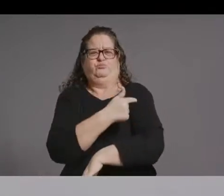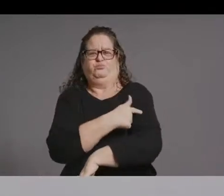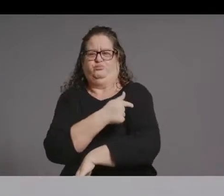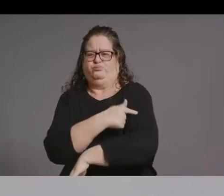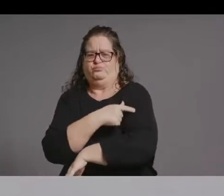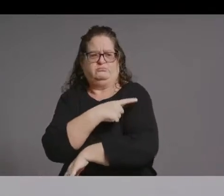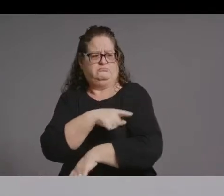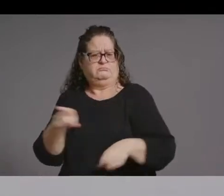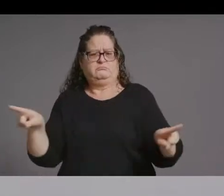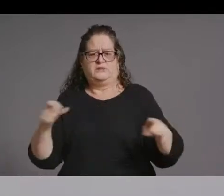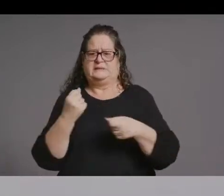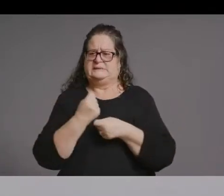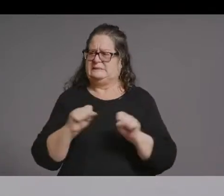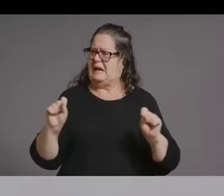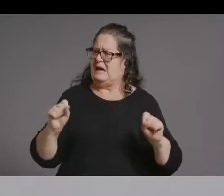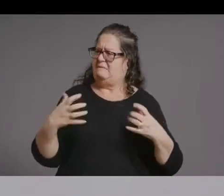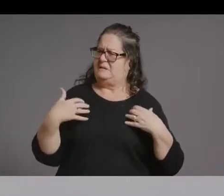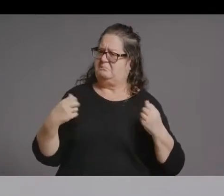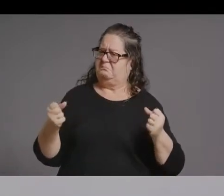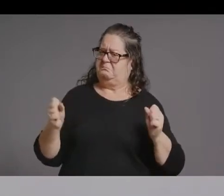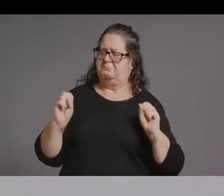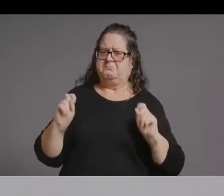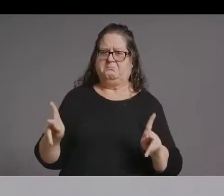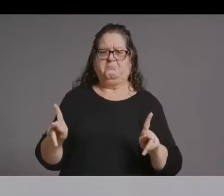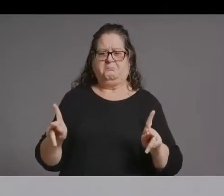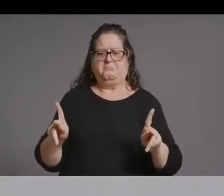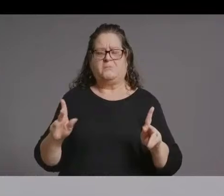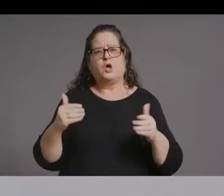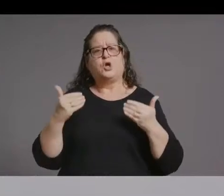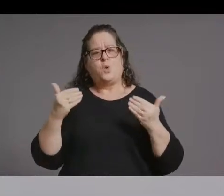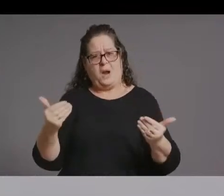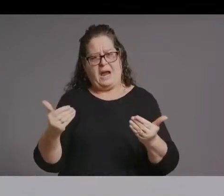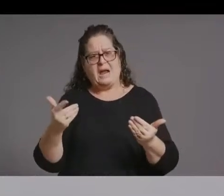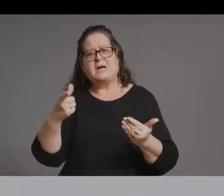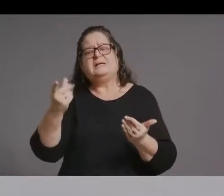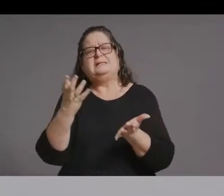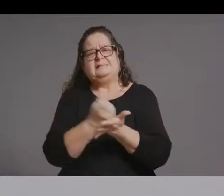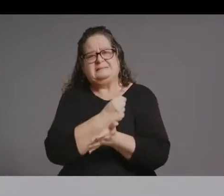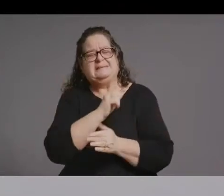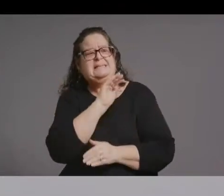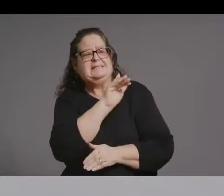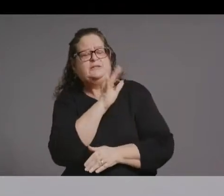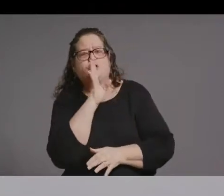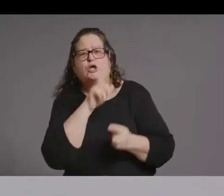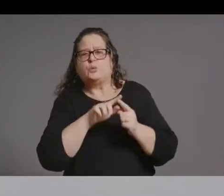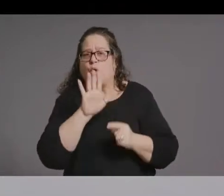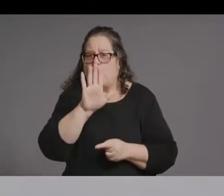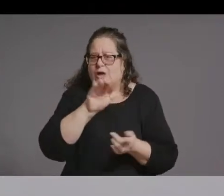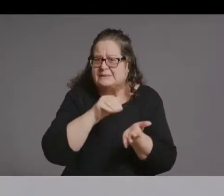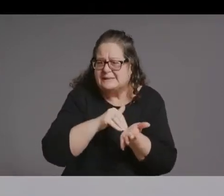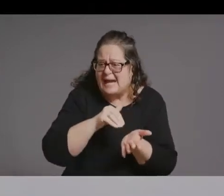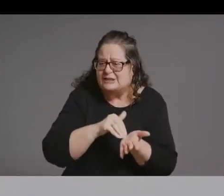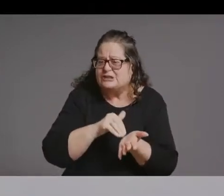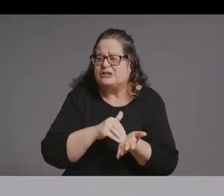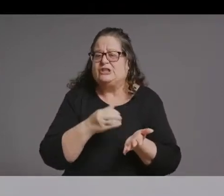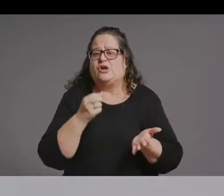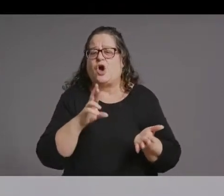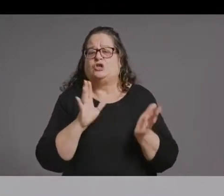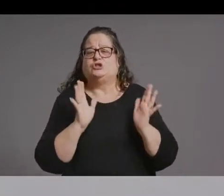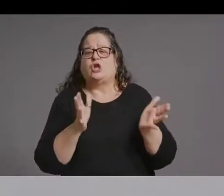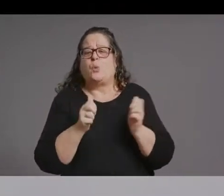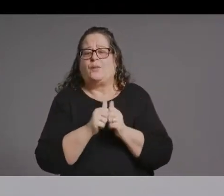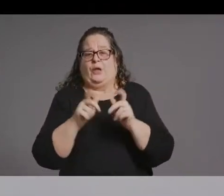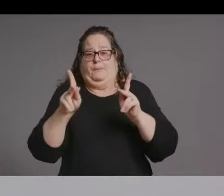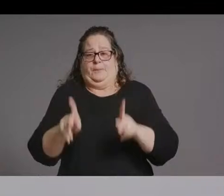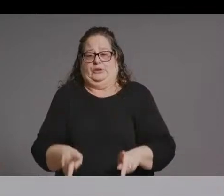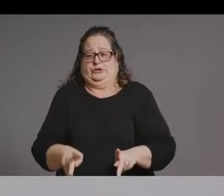healthcare provider, you talk to somebody you trust who has gotten the vaccine, so that you can hear what their experience has been